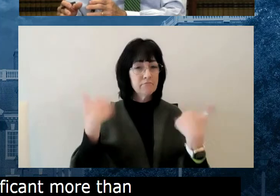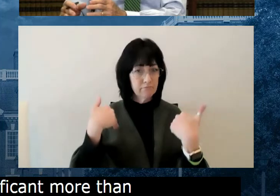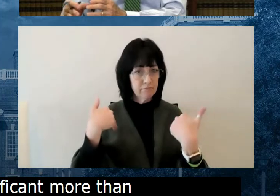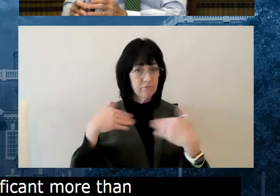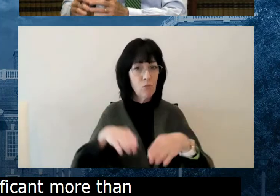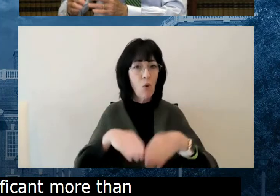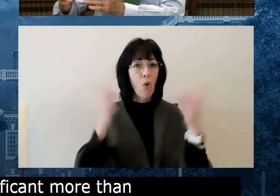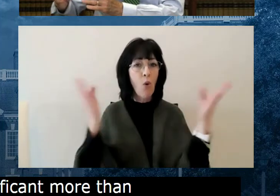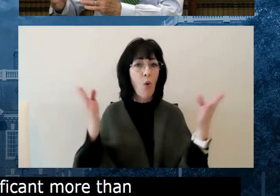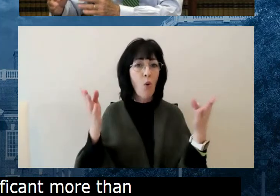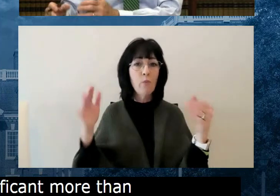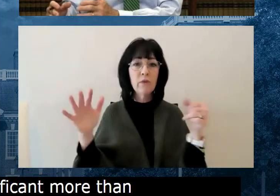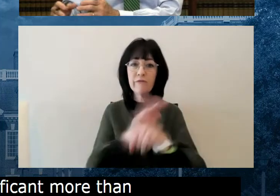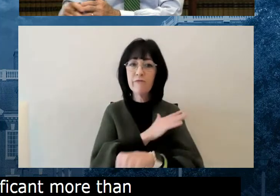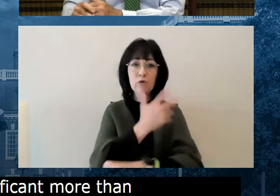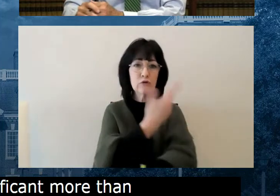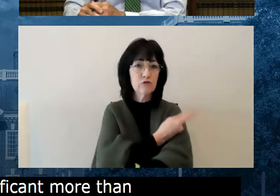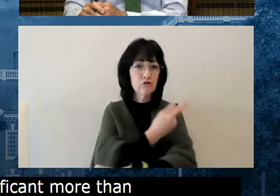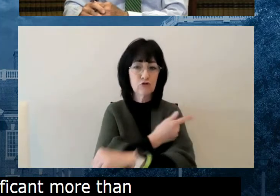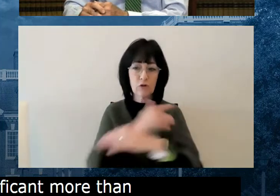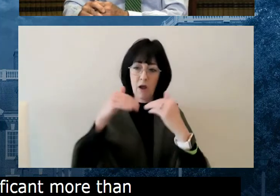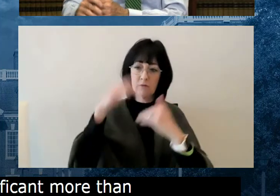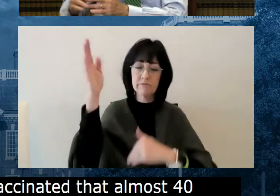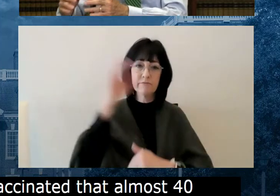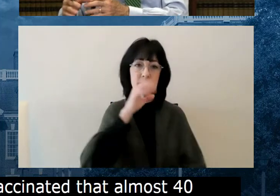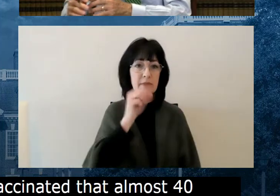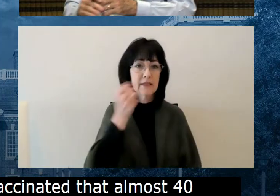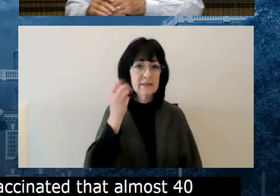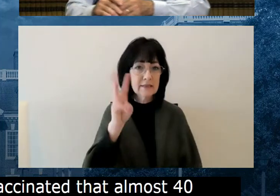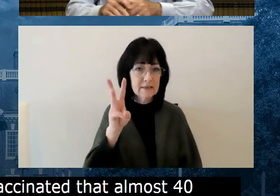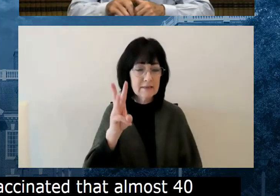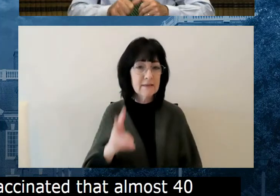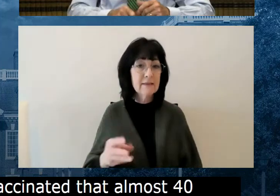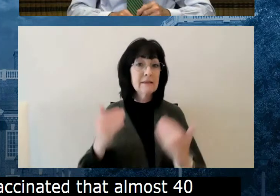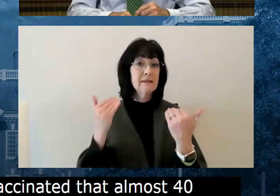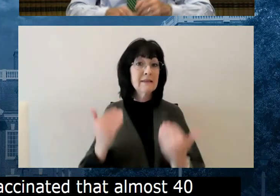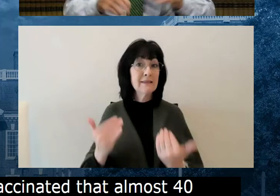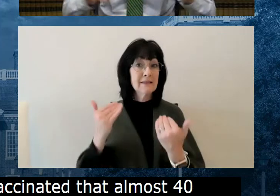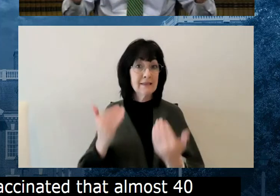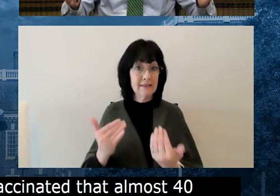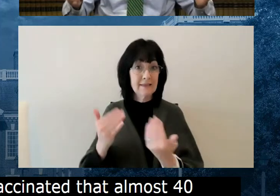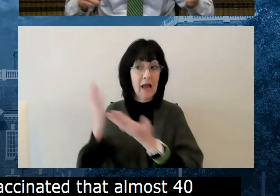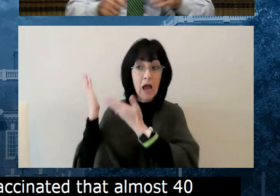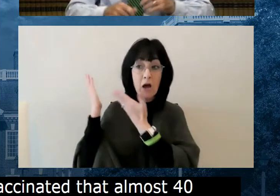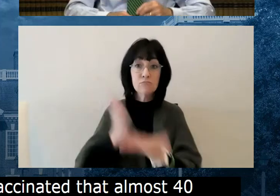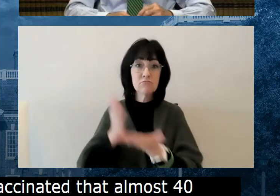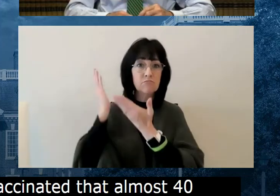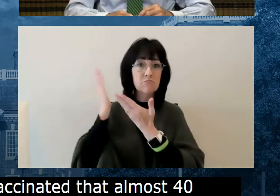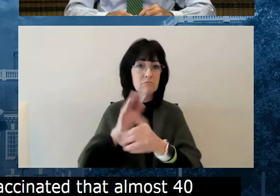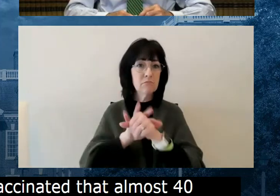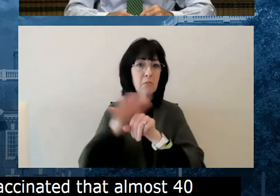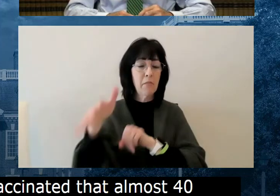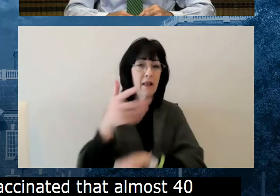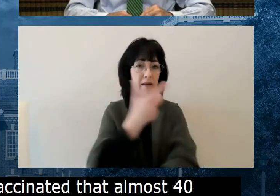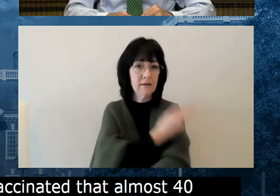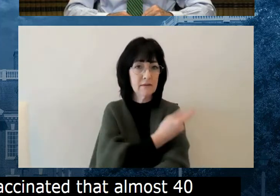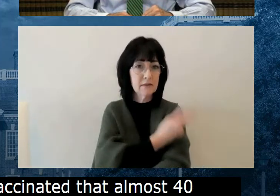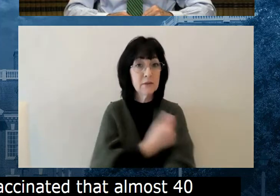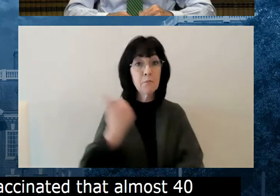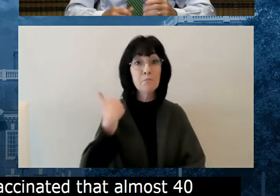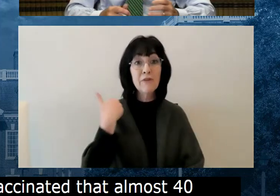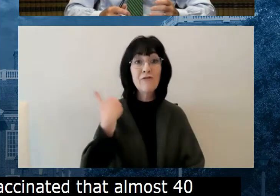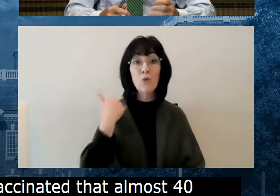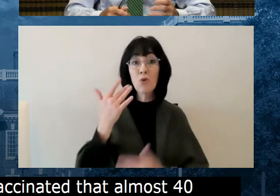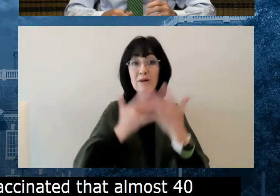fully vaccinating. We're getting a more supply, almost outstripping the demand that we're seeing, and that's the case in states across the